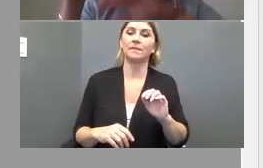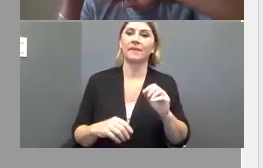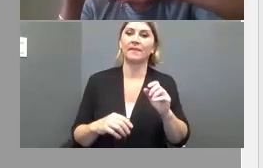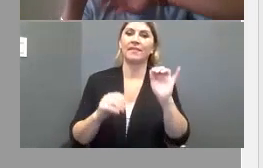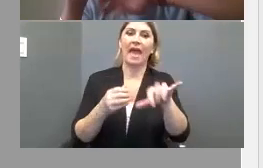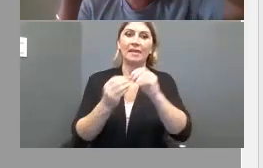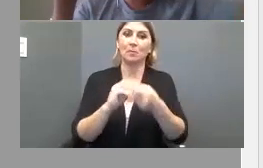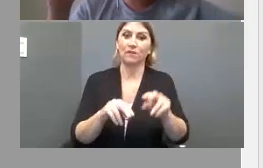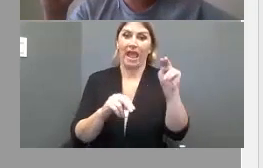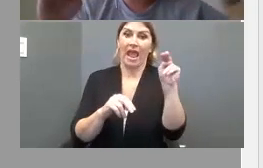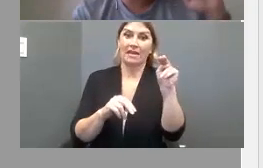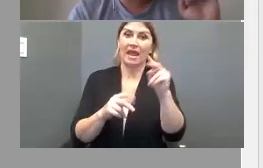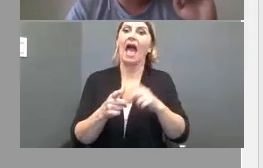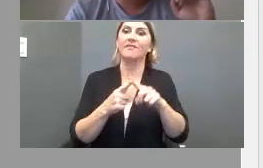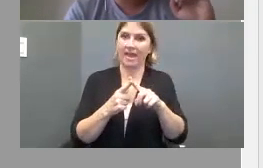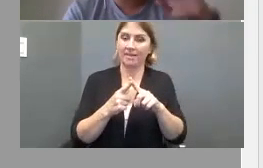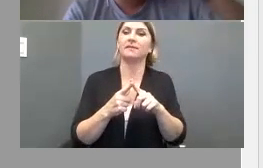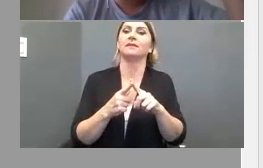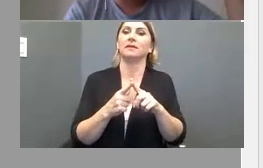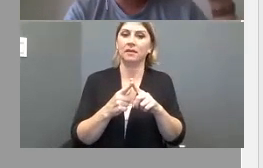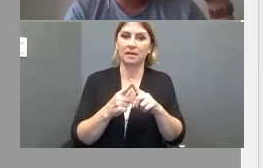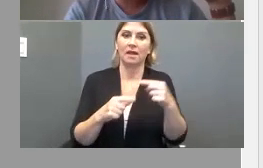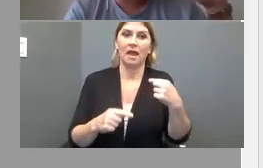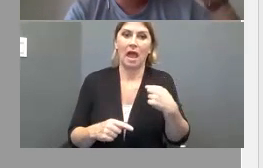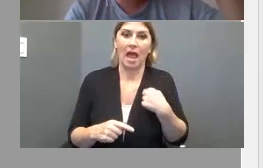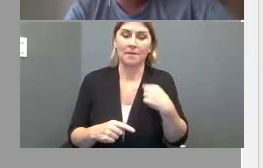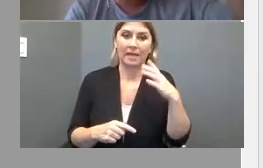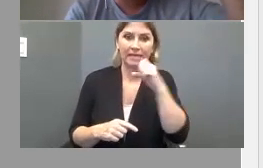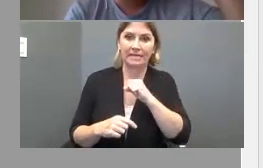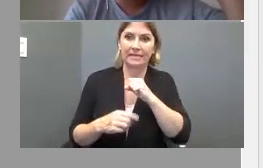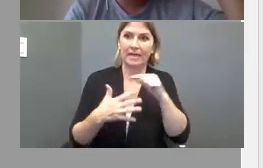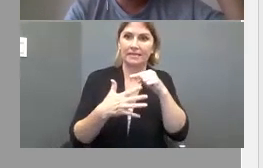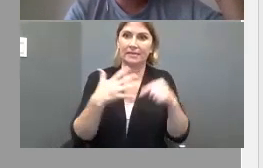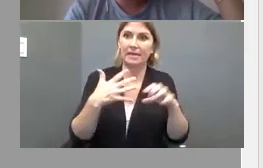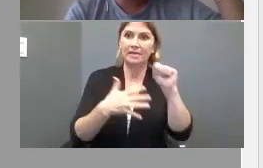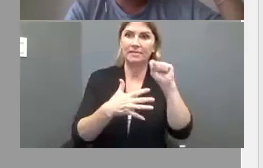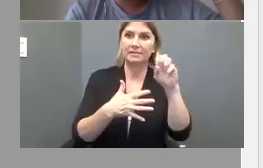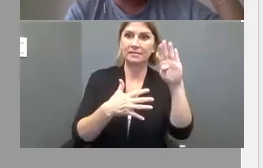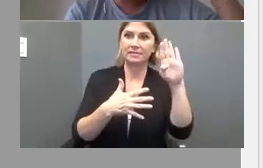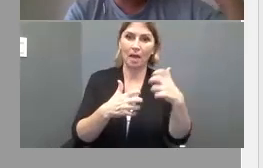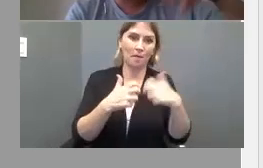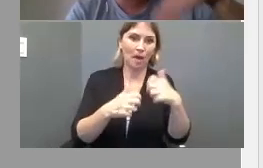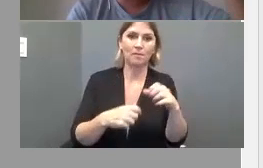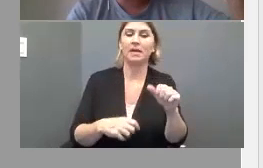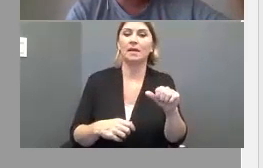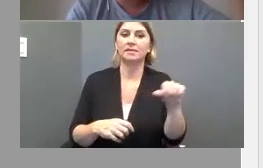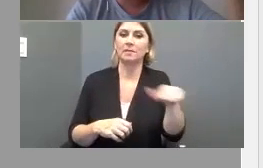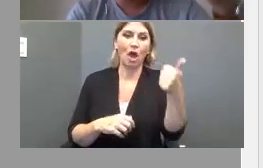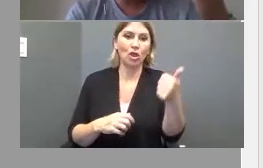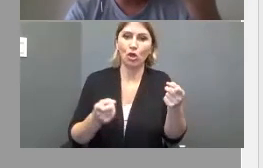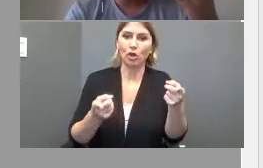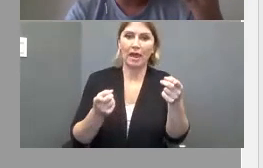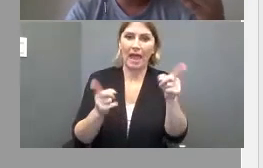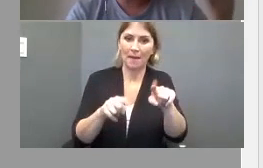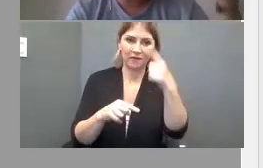n, and then I'm just delegating the sub-problem task to some other recurrence function, that is T of n minus